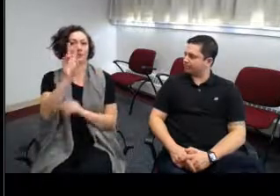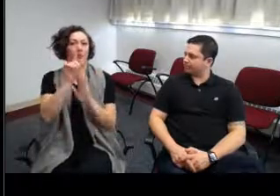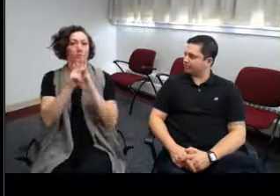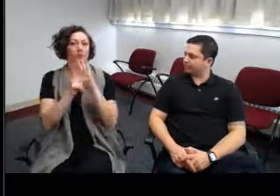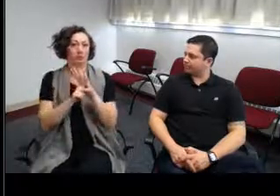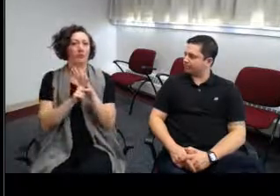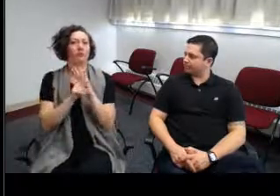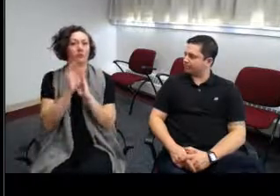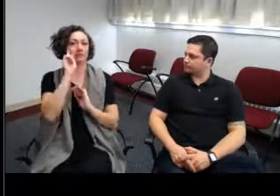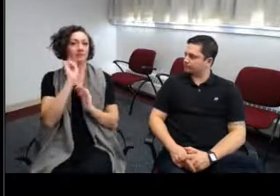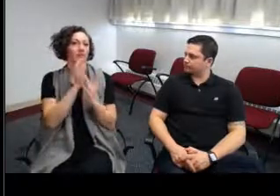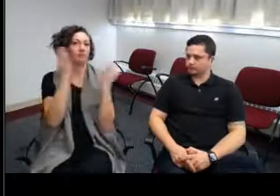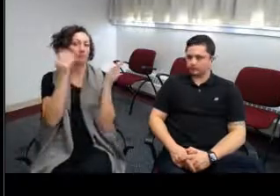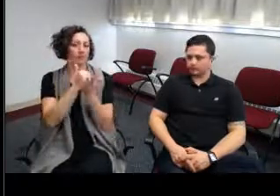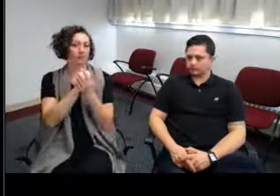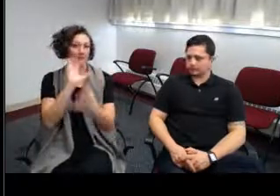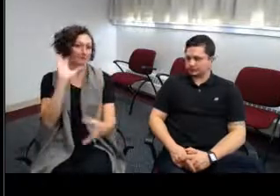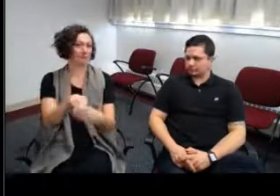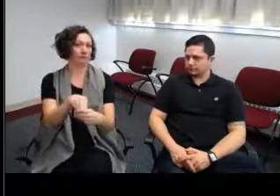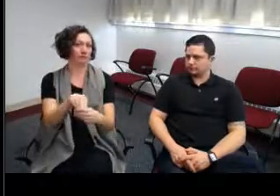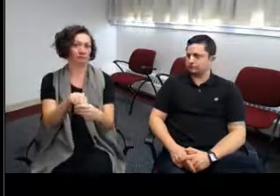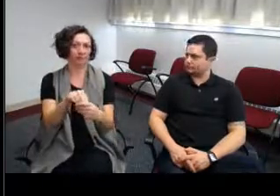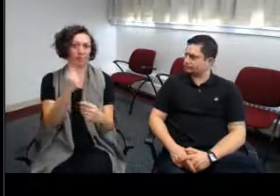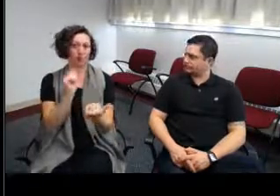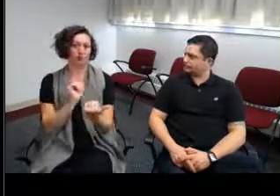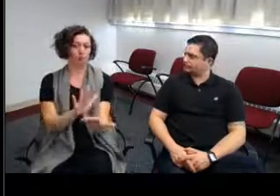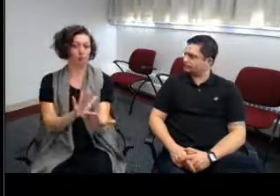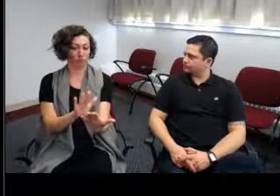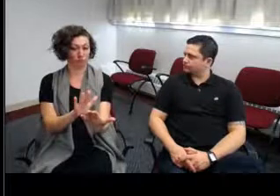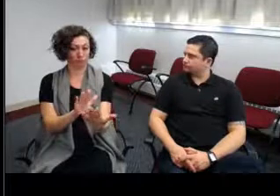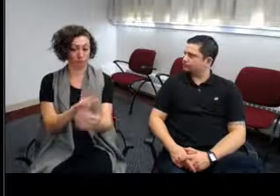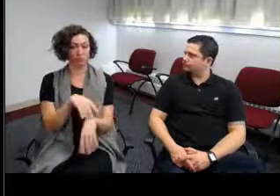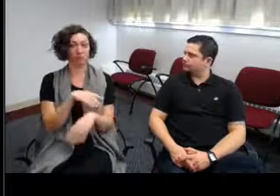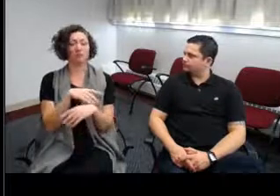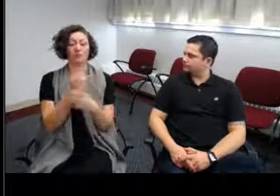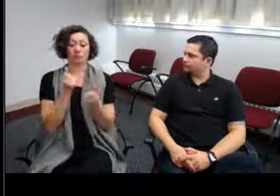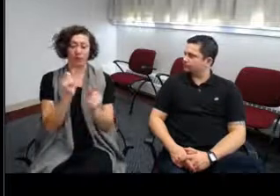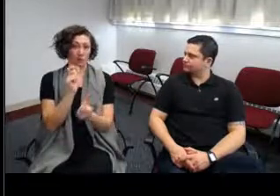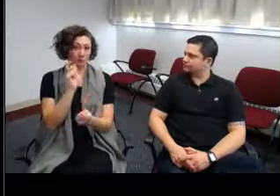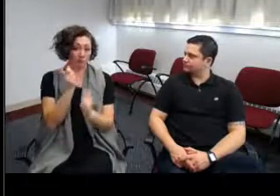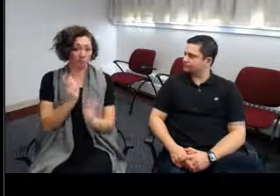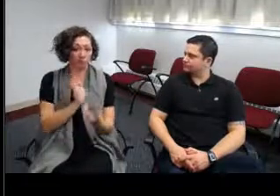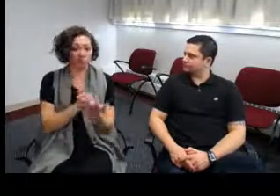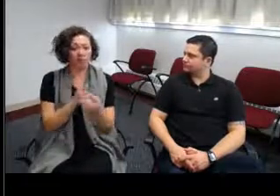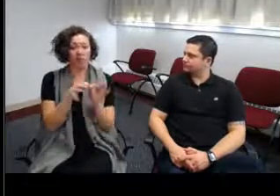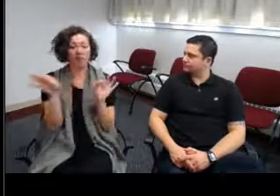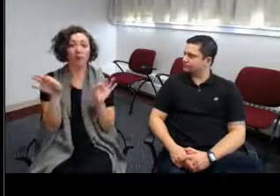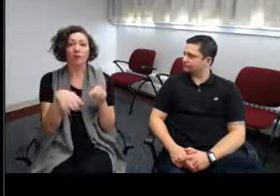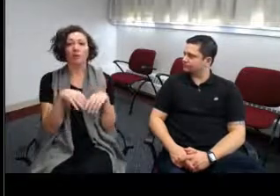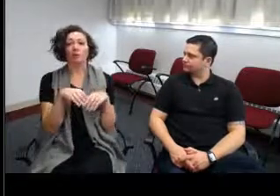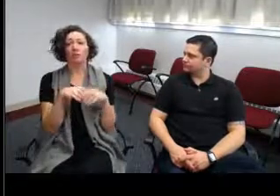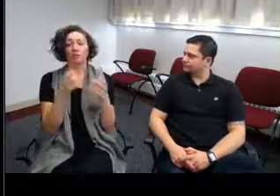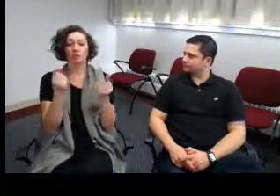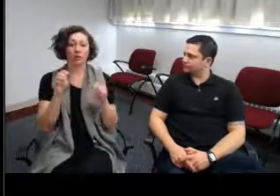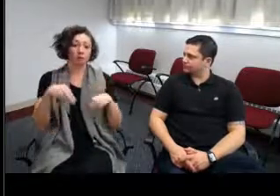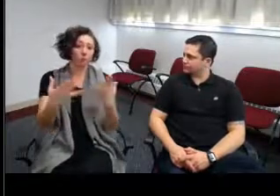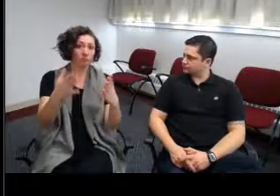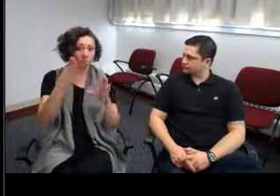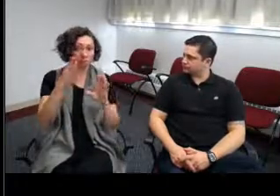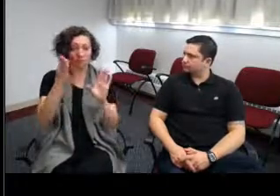effort. But the point is to really put those 7 principles, deaf-friendly therapies, into place when you're working with